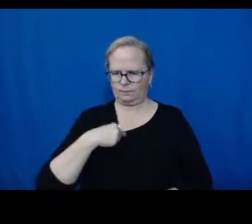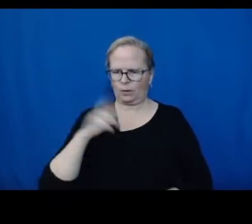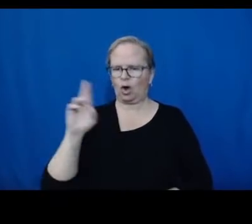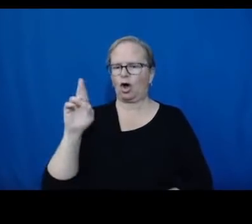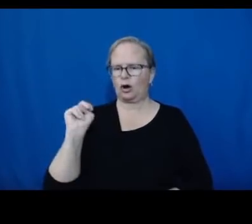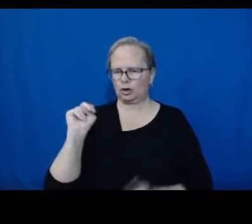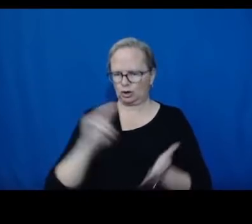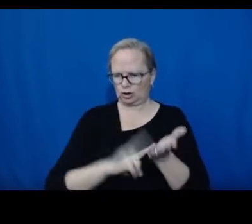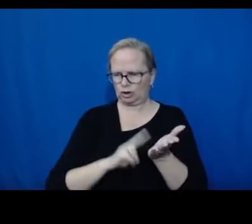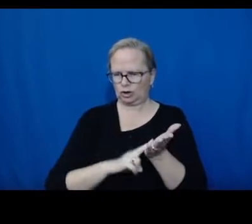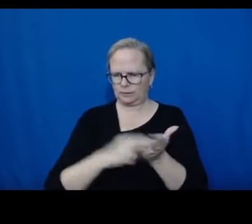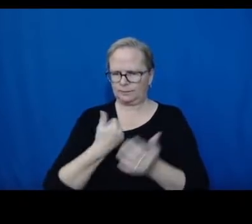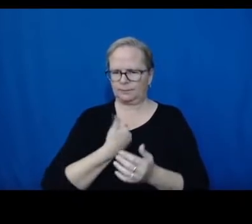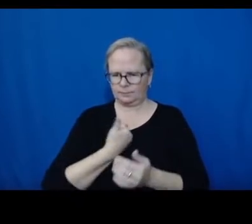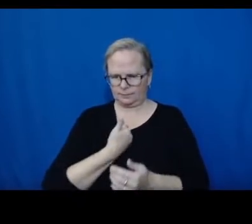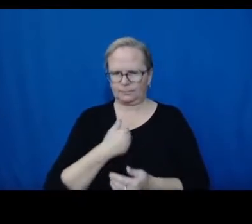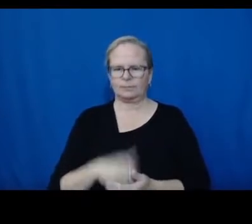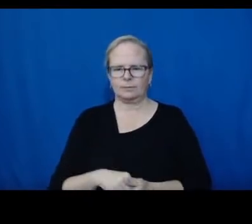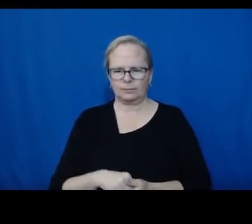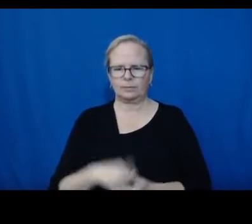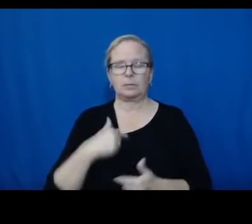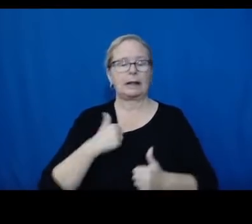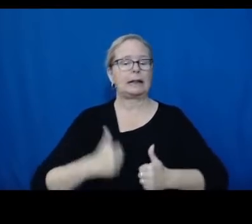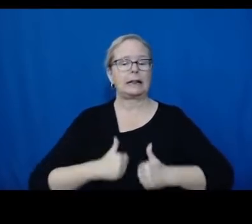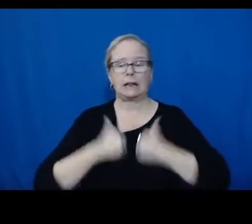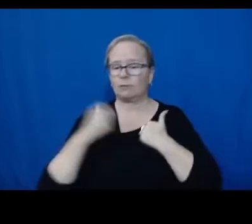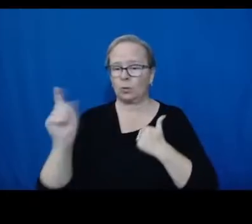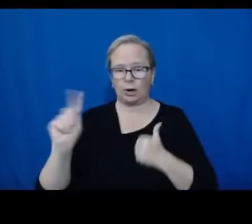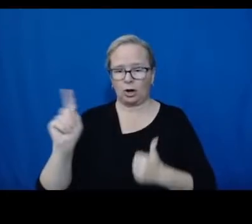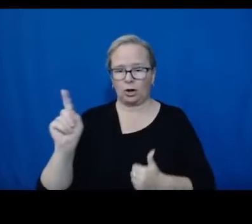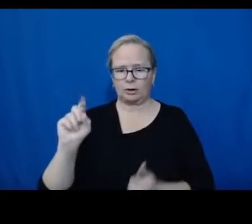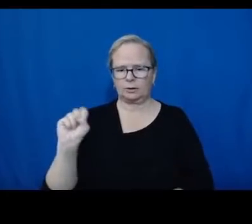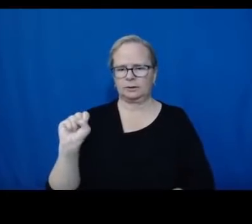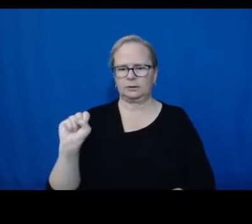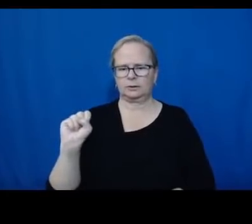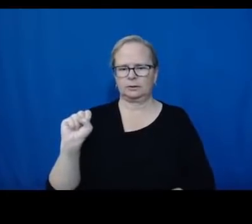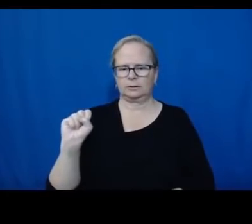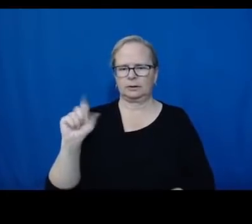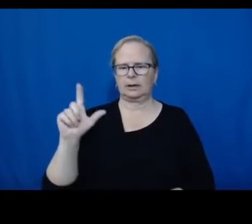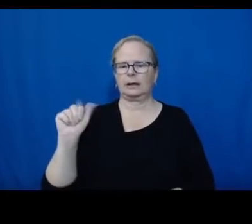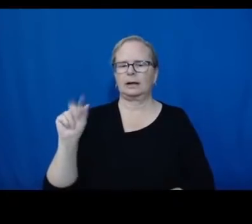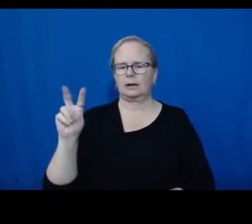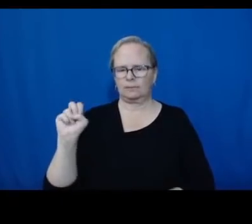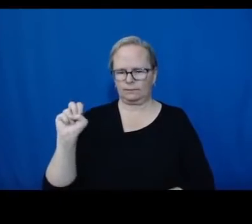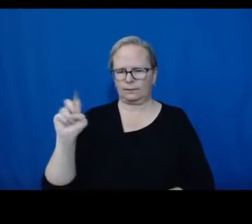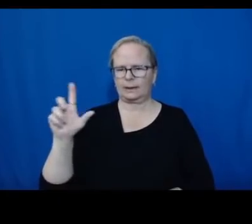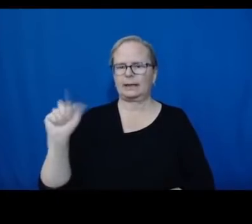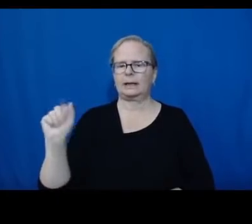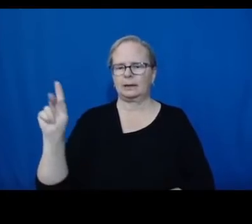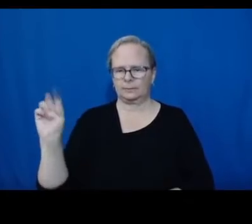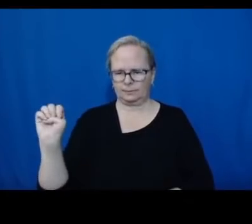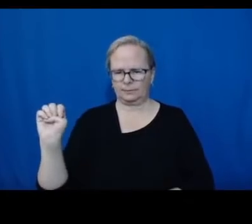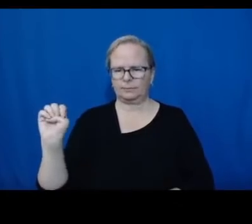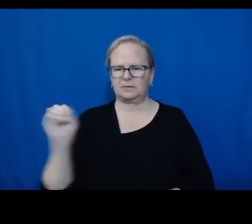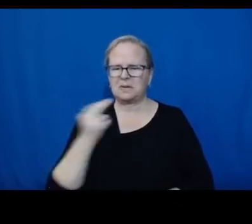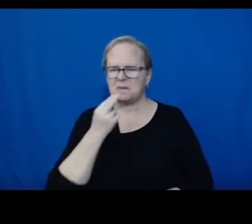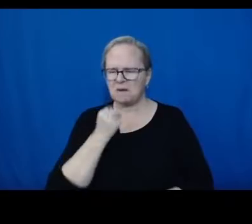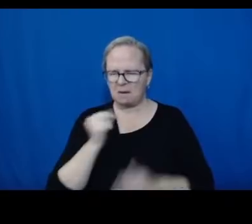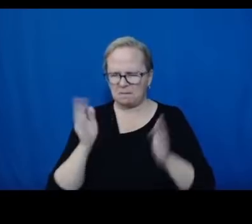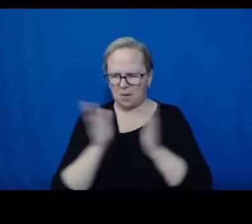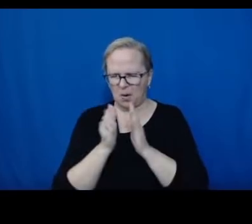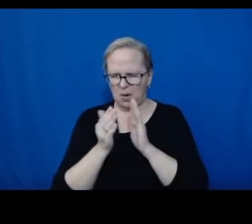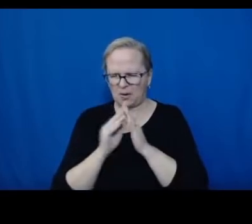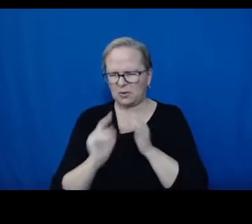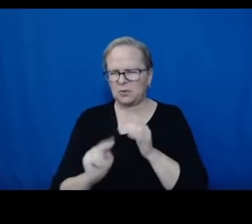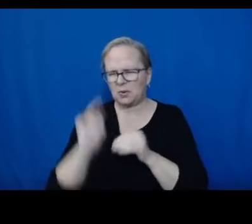to you from Slave Lake right now, so a very rural, small community in northern Alberta. I've been an RN for almost 25 years